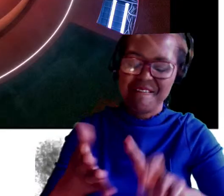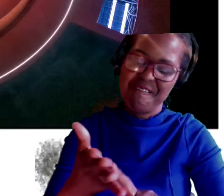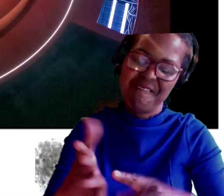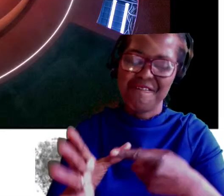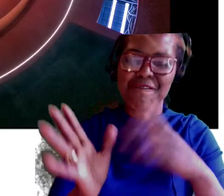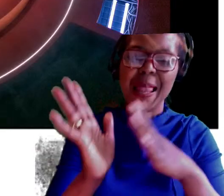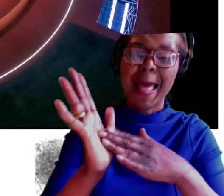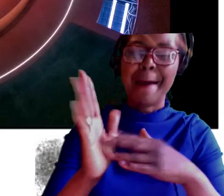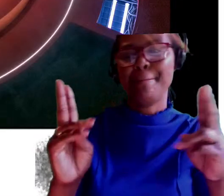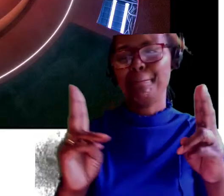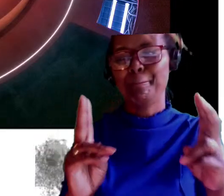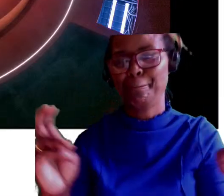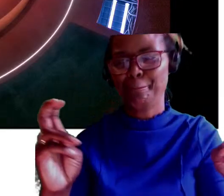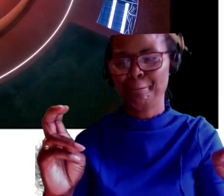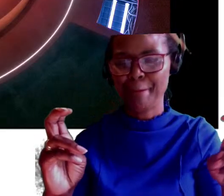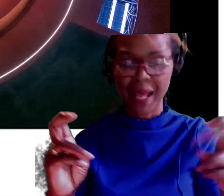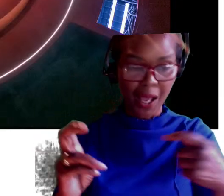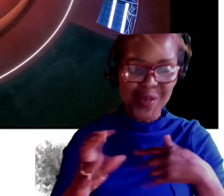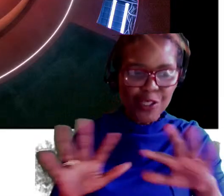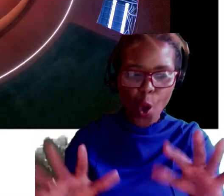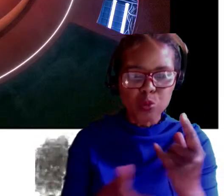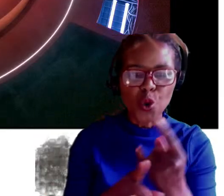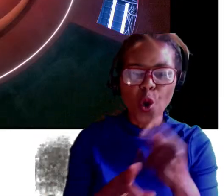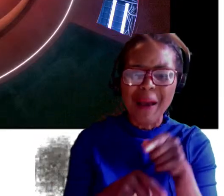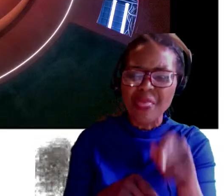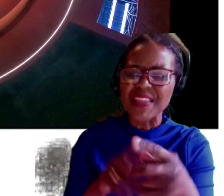we don't really talk about this particular issue at all.